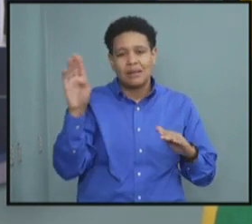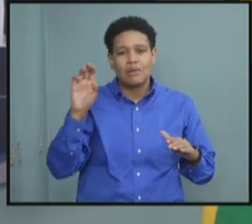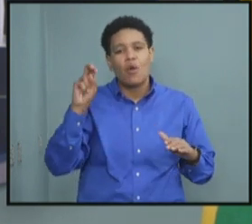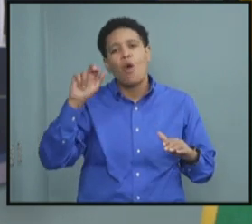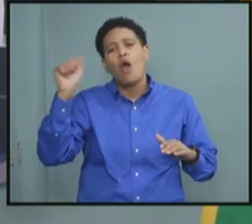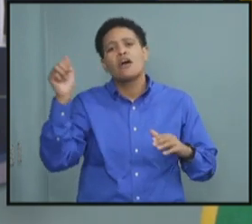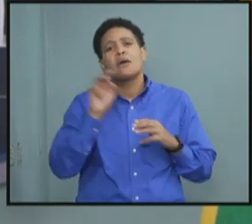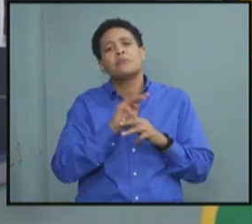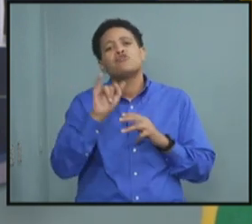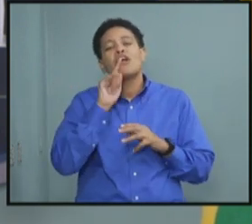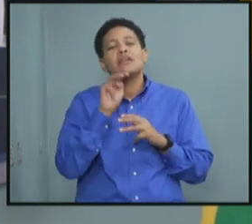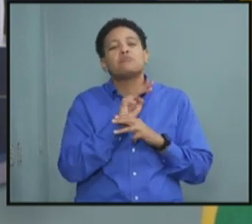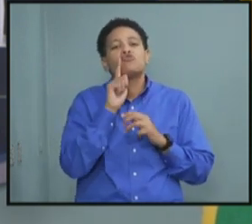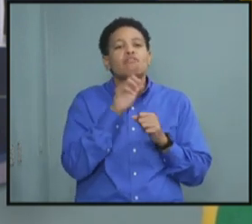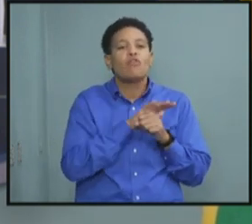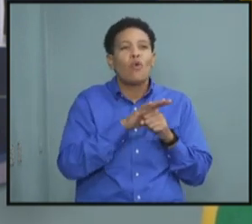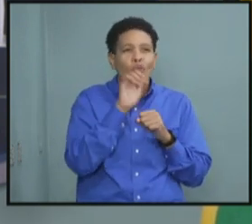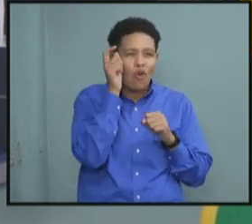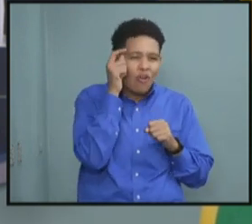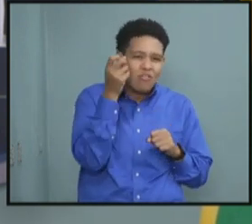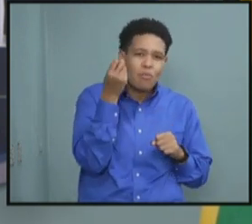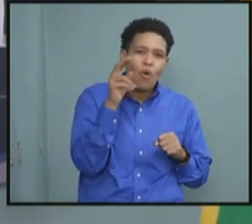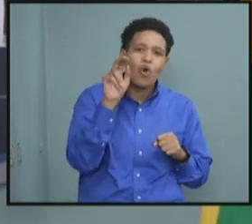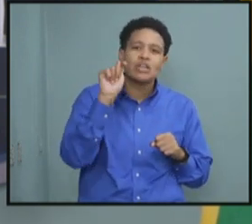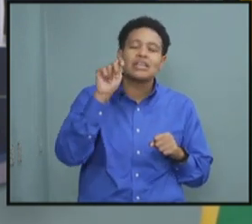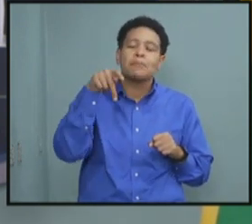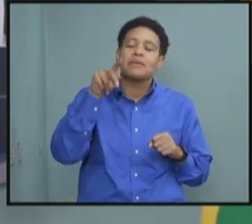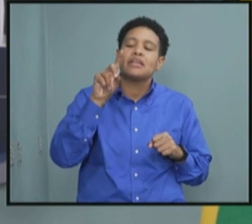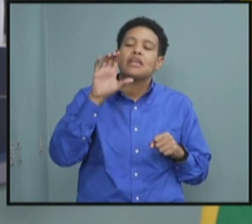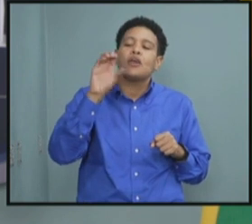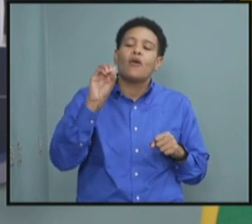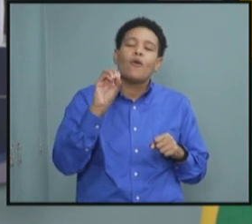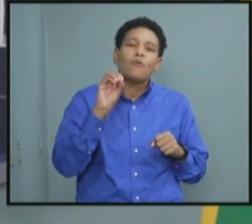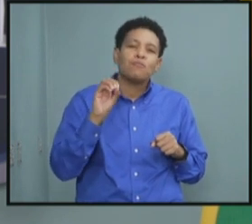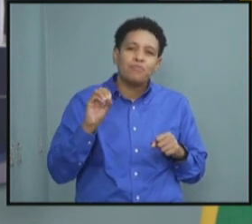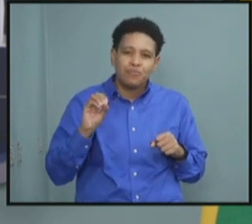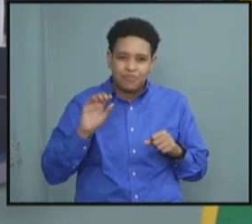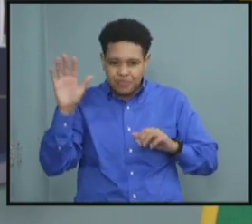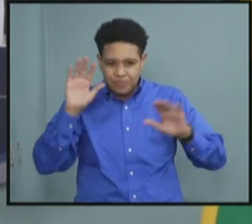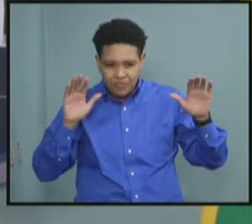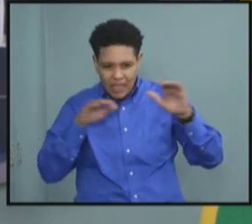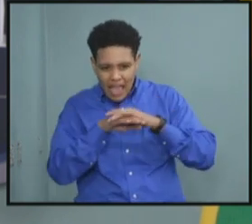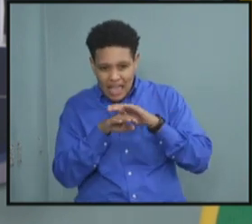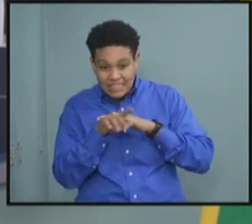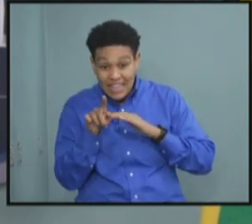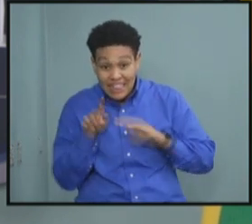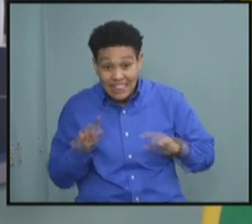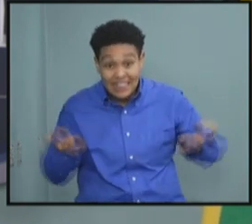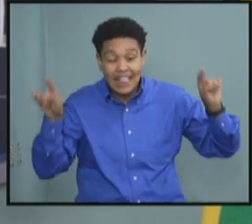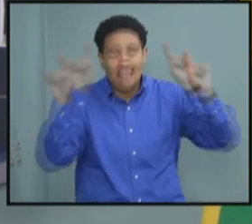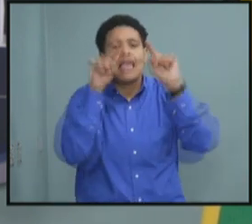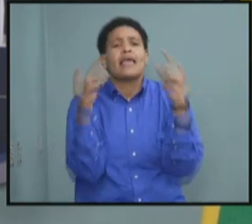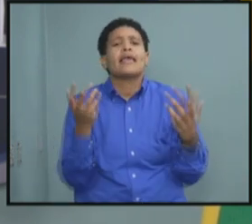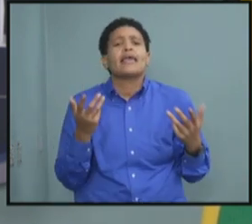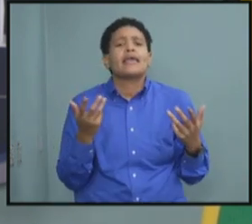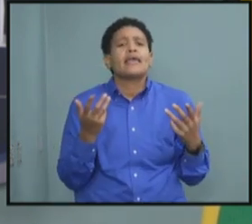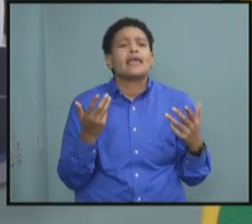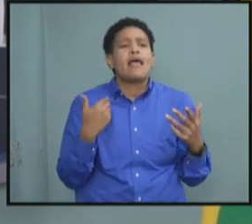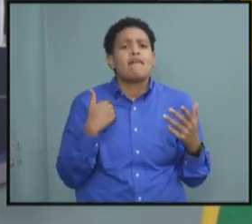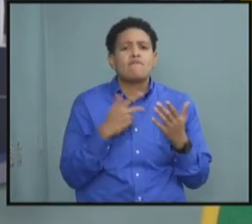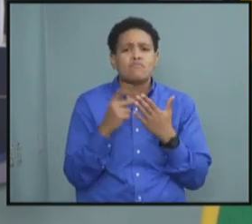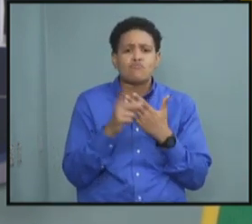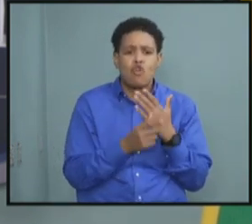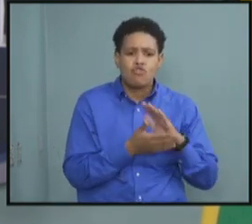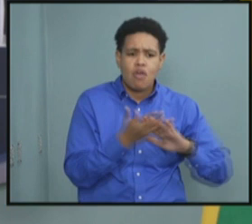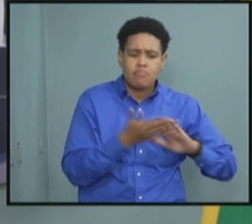as the Ministry of Local Government or TPDCO, as the case may be, and they have